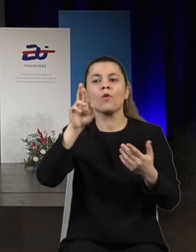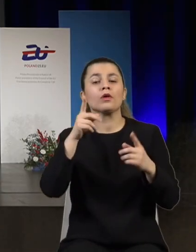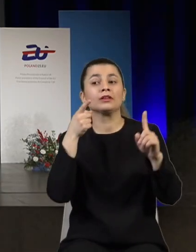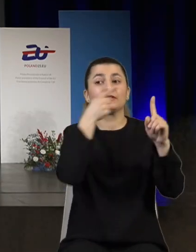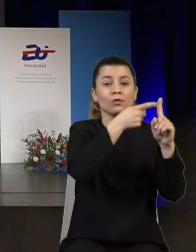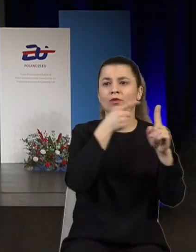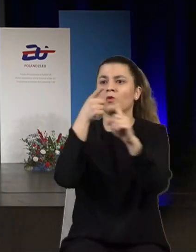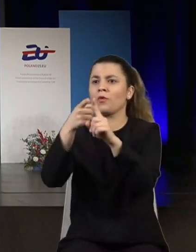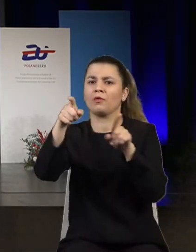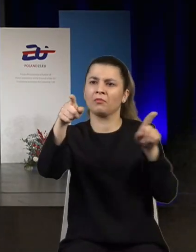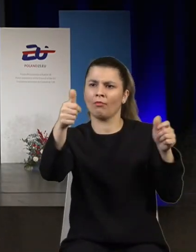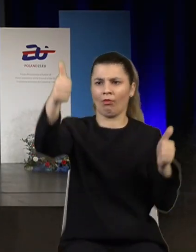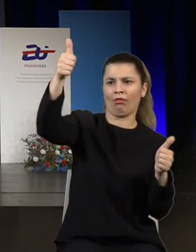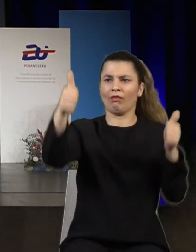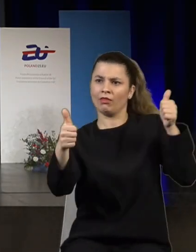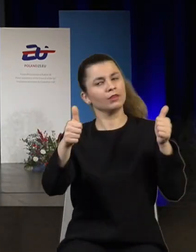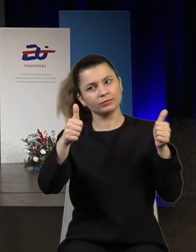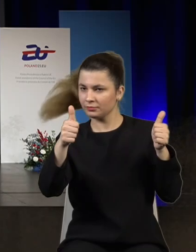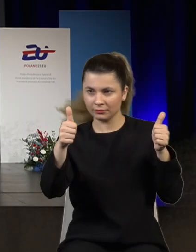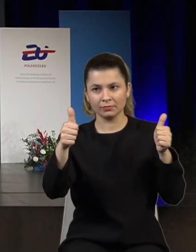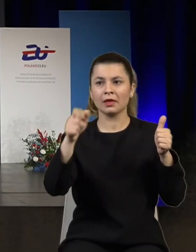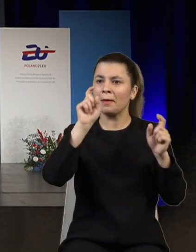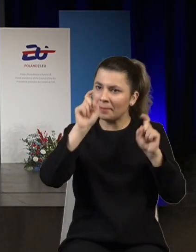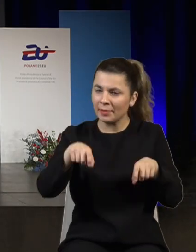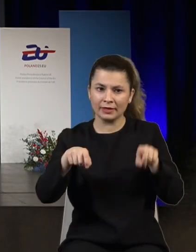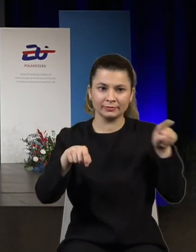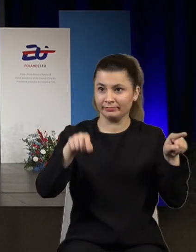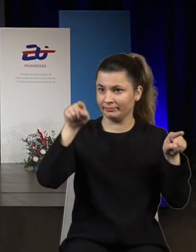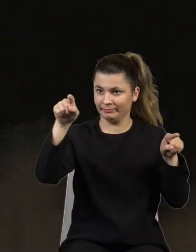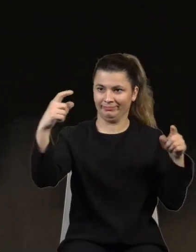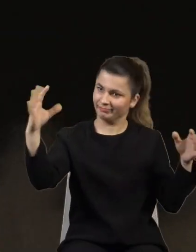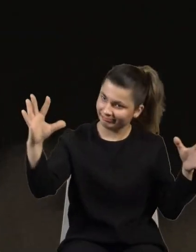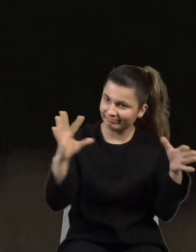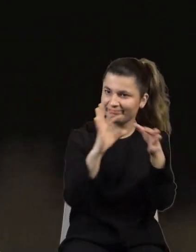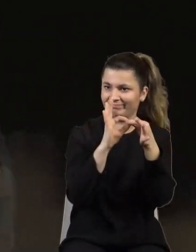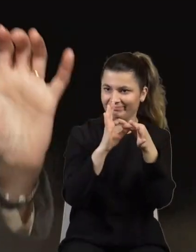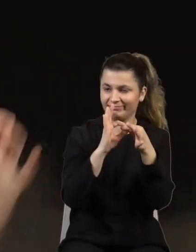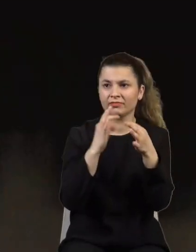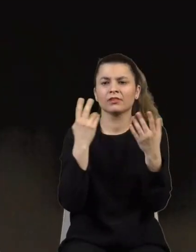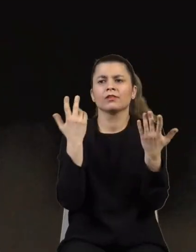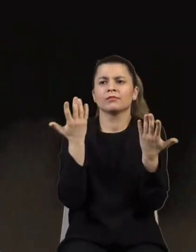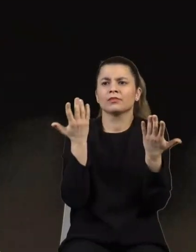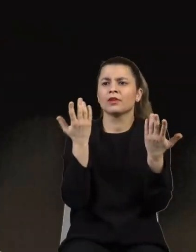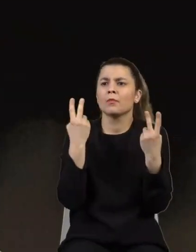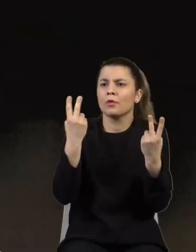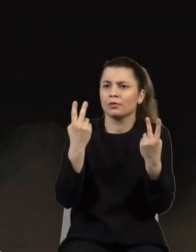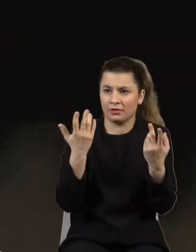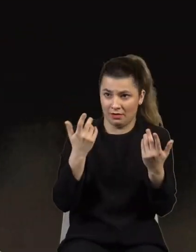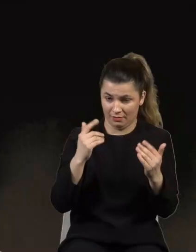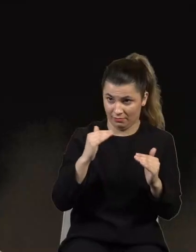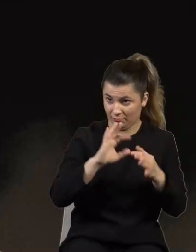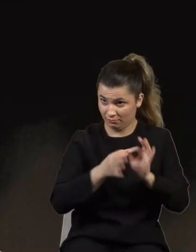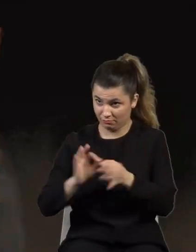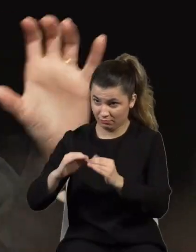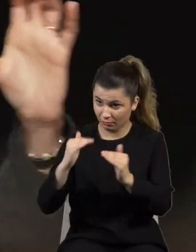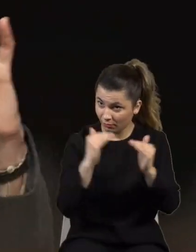need a strong, resilient network? Do we need a totally connected and interoperable network so that